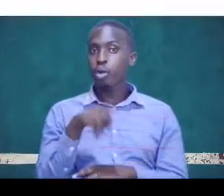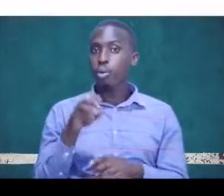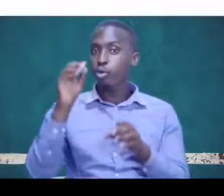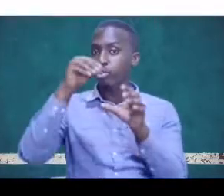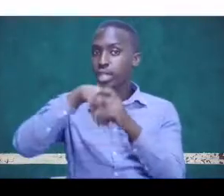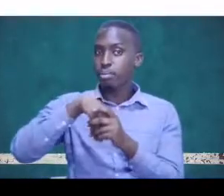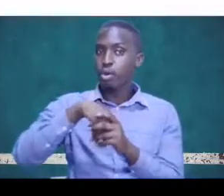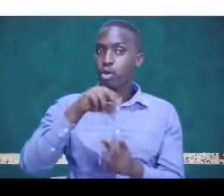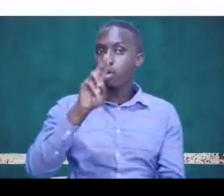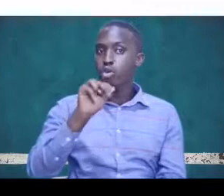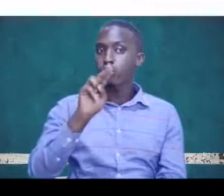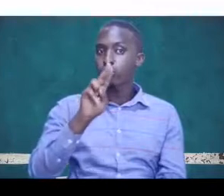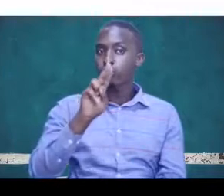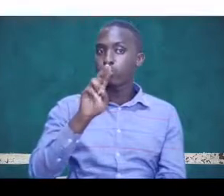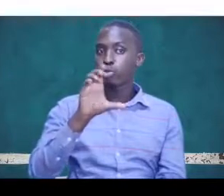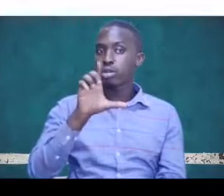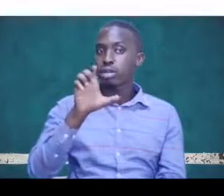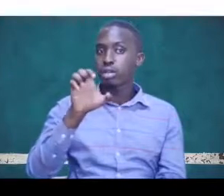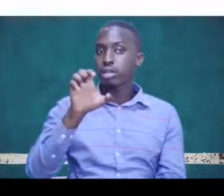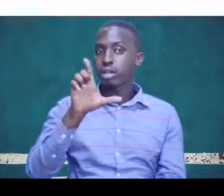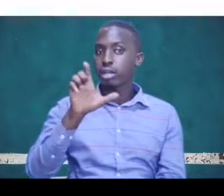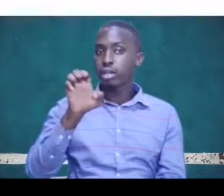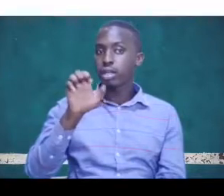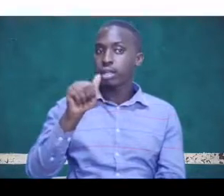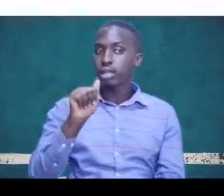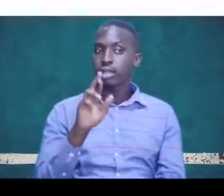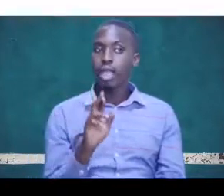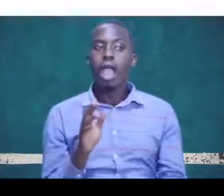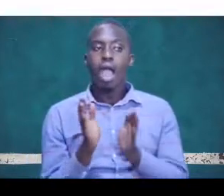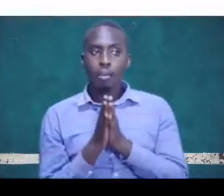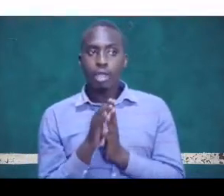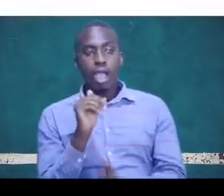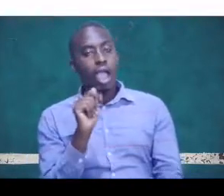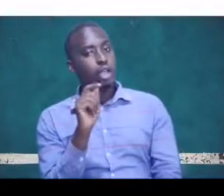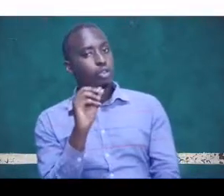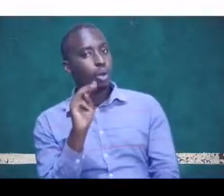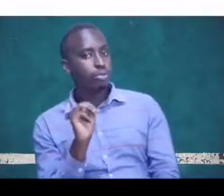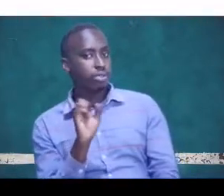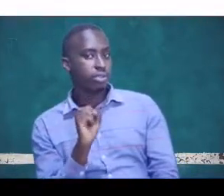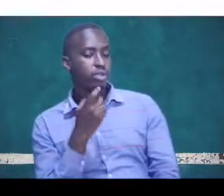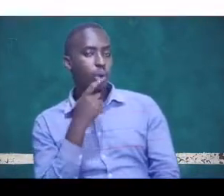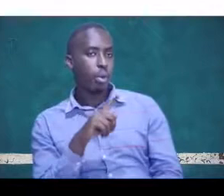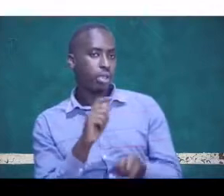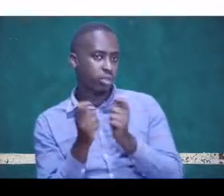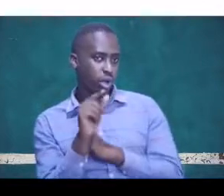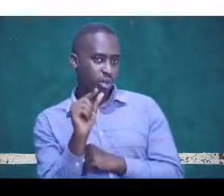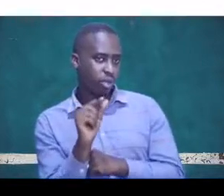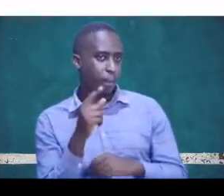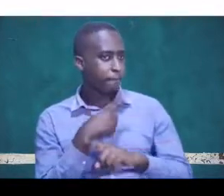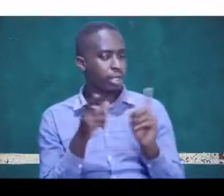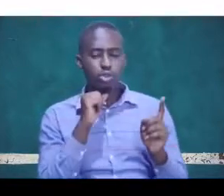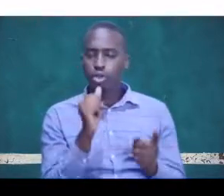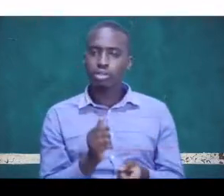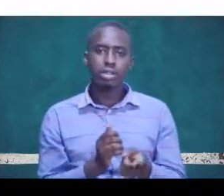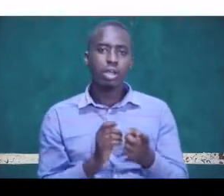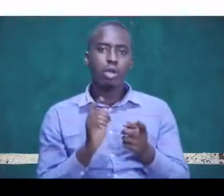the nuclear, the nuclide, the atoms, we have now to change it a little bit, but not going